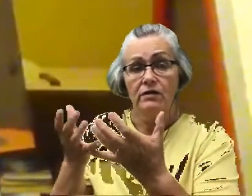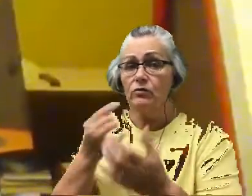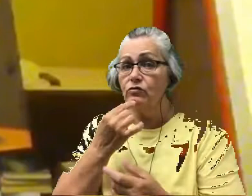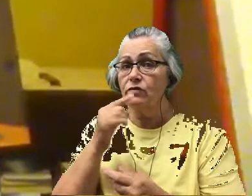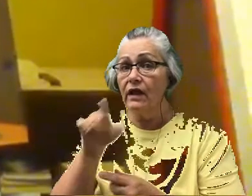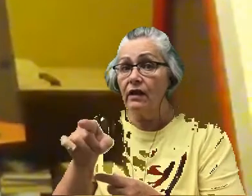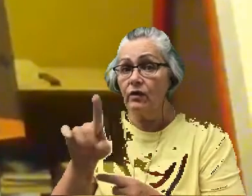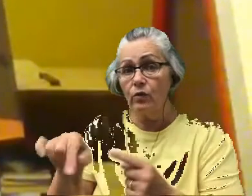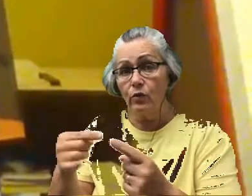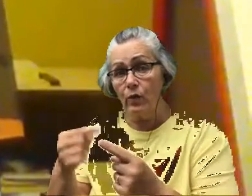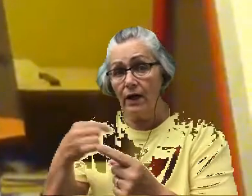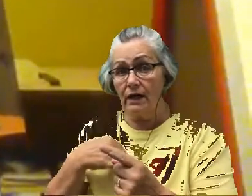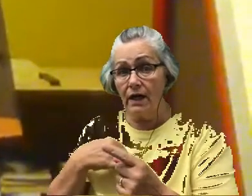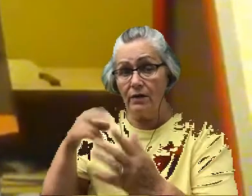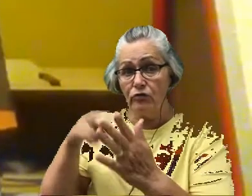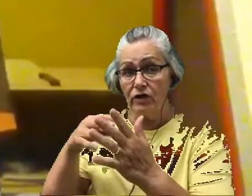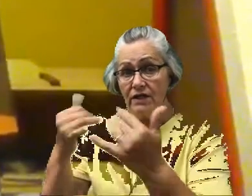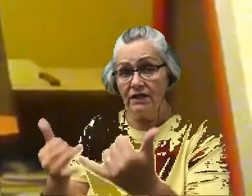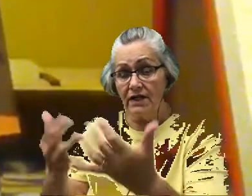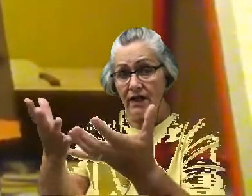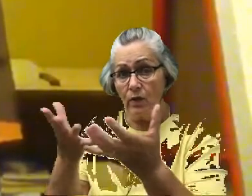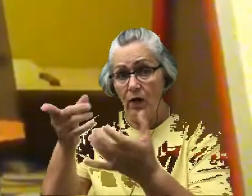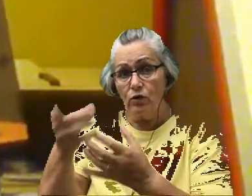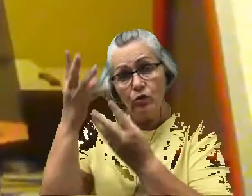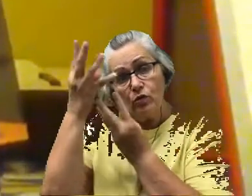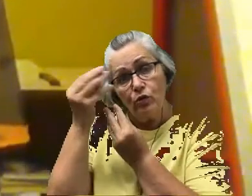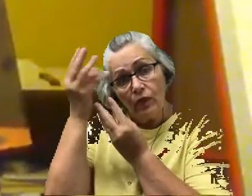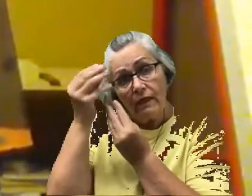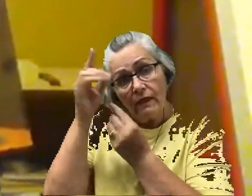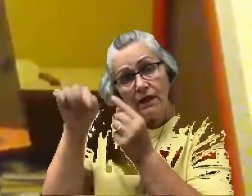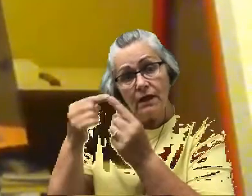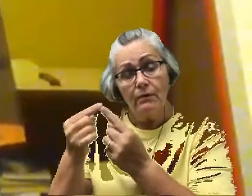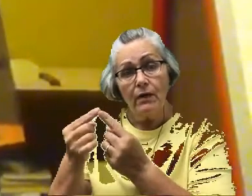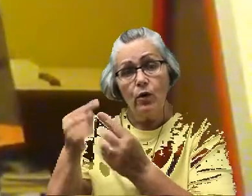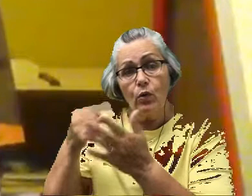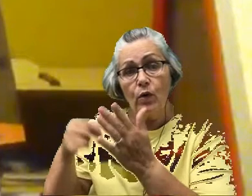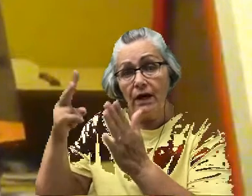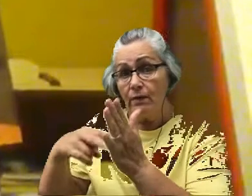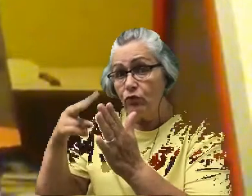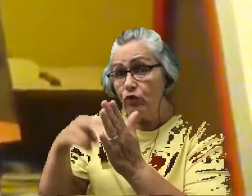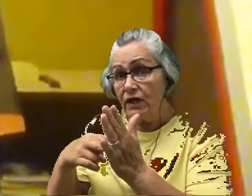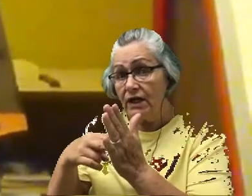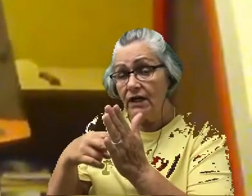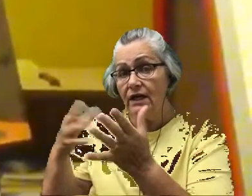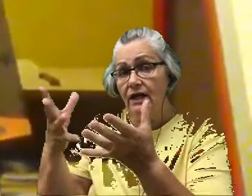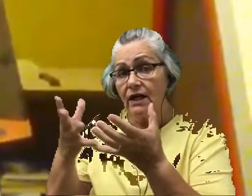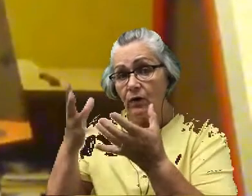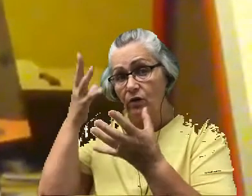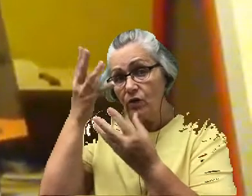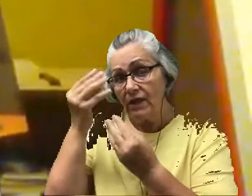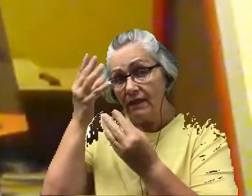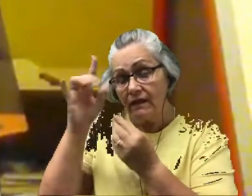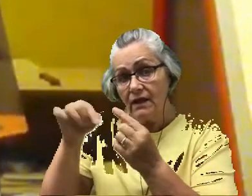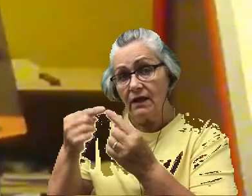that when I am reading today, I want you to be thinking about what I'm reading. And I want you to think a little bit